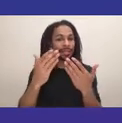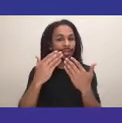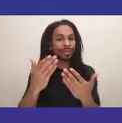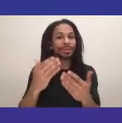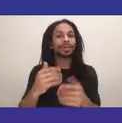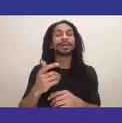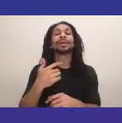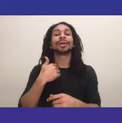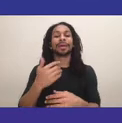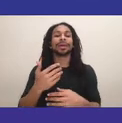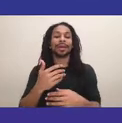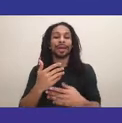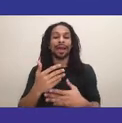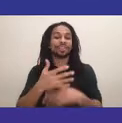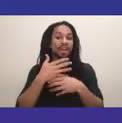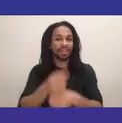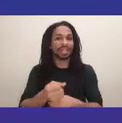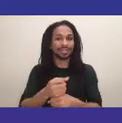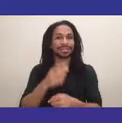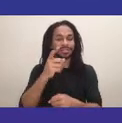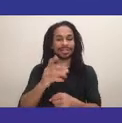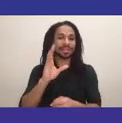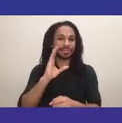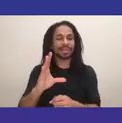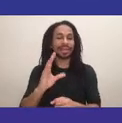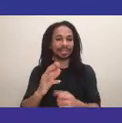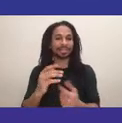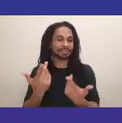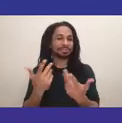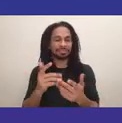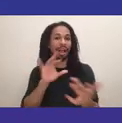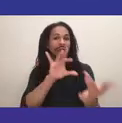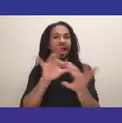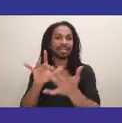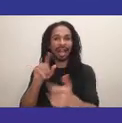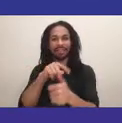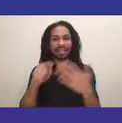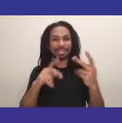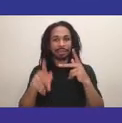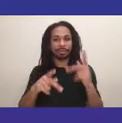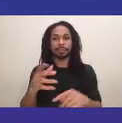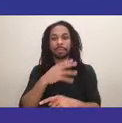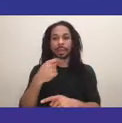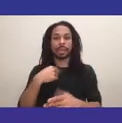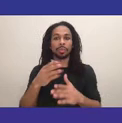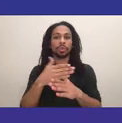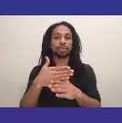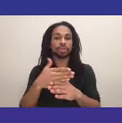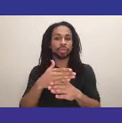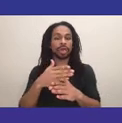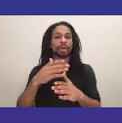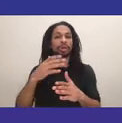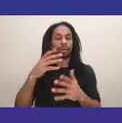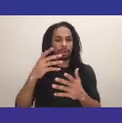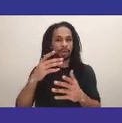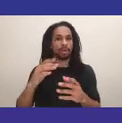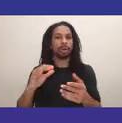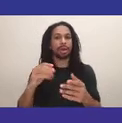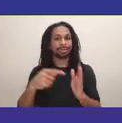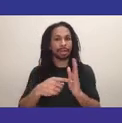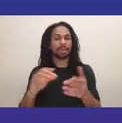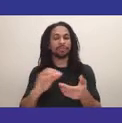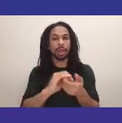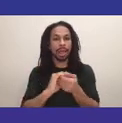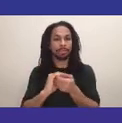will do. In closing, I want to share an example of collaboration between